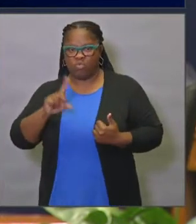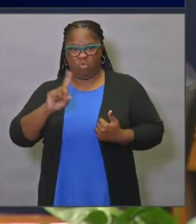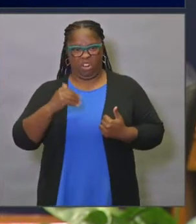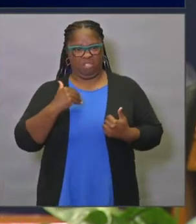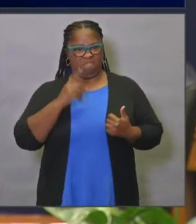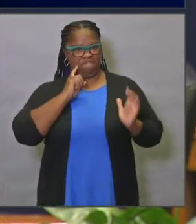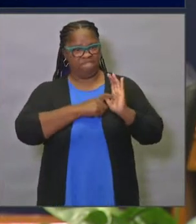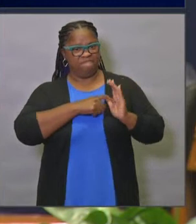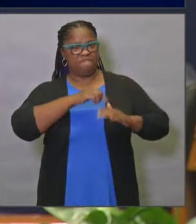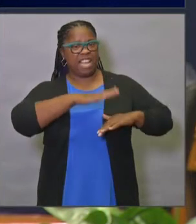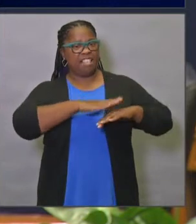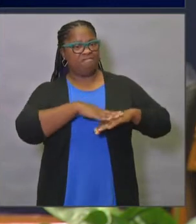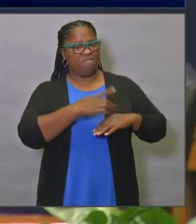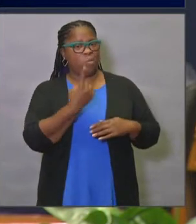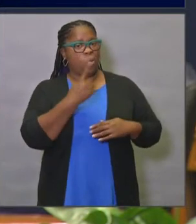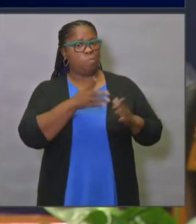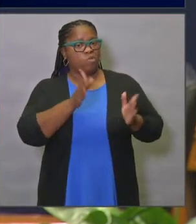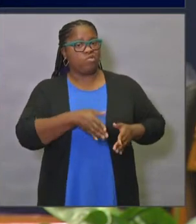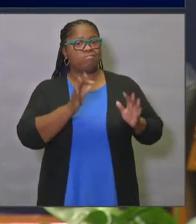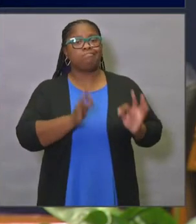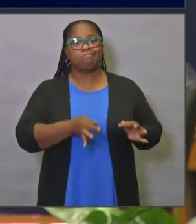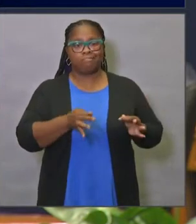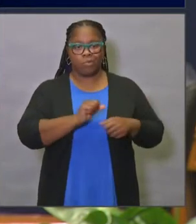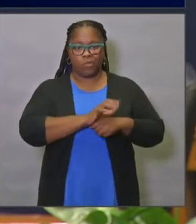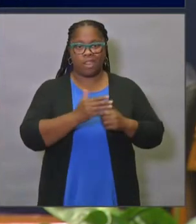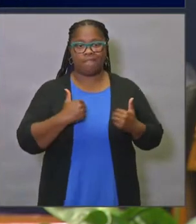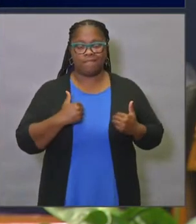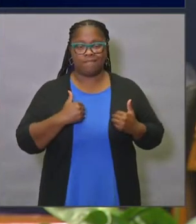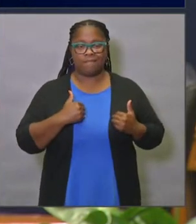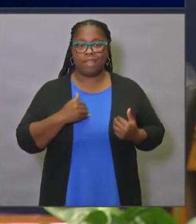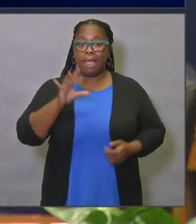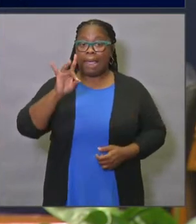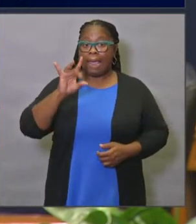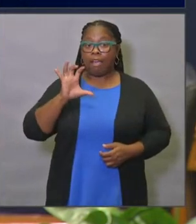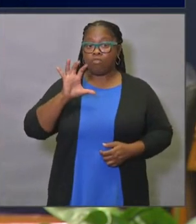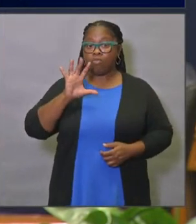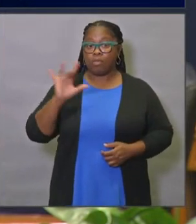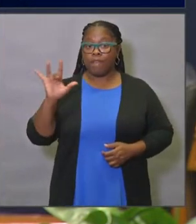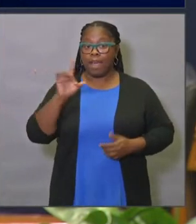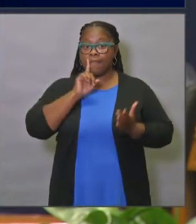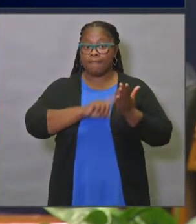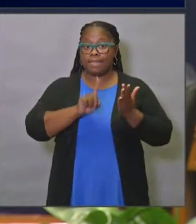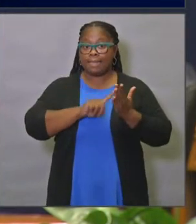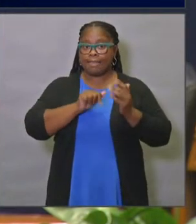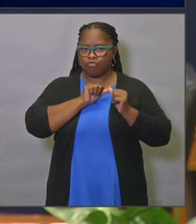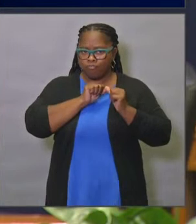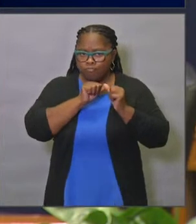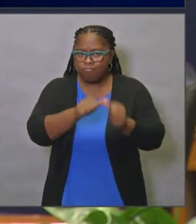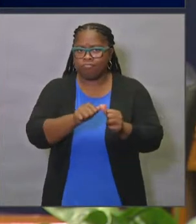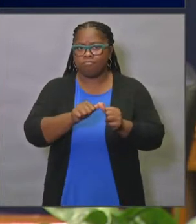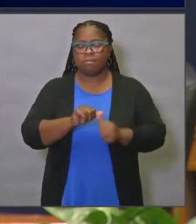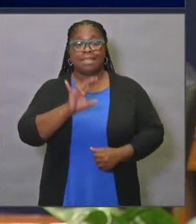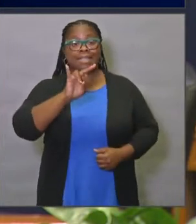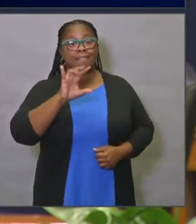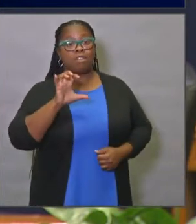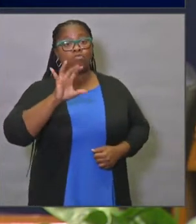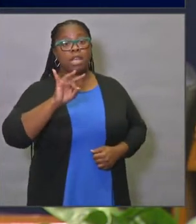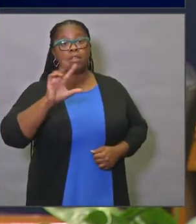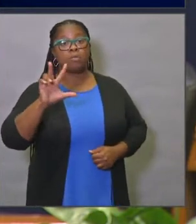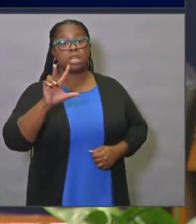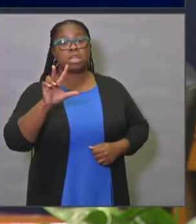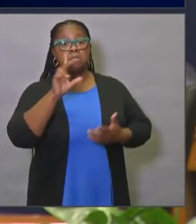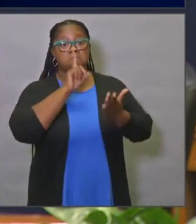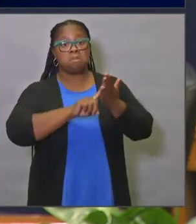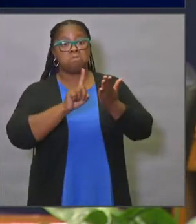of COVID-19. Of these, 825 are being currently investigated, and 783 are closed